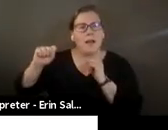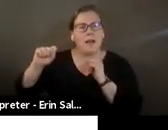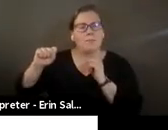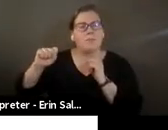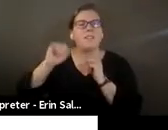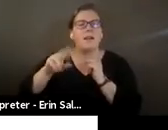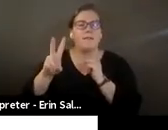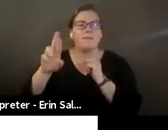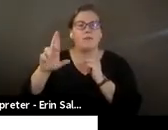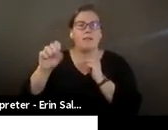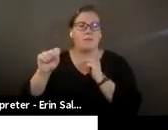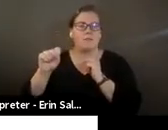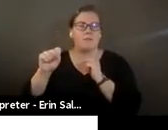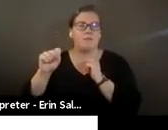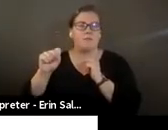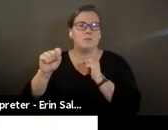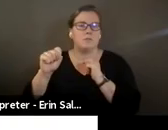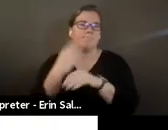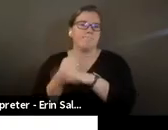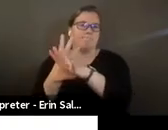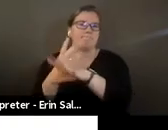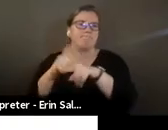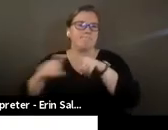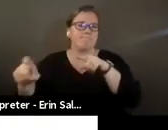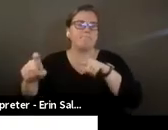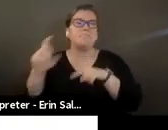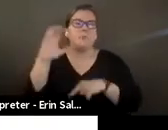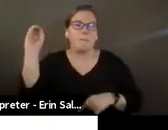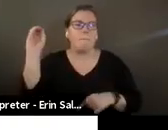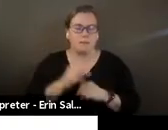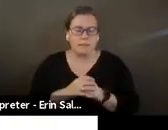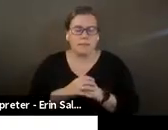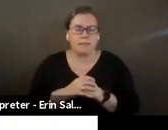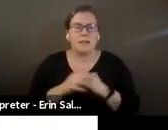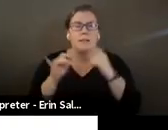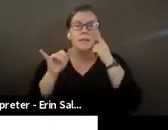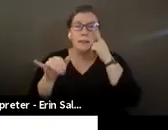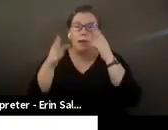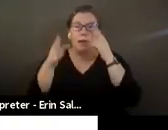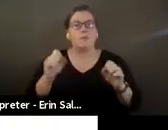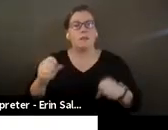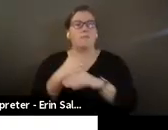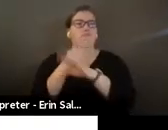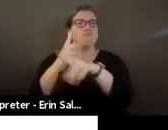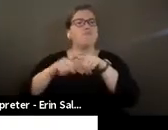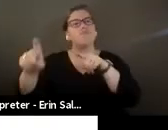video relay services that the individual can use for video relay